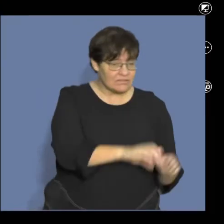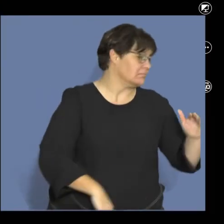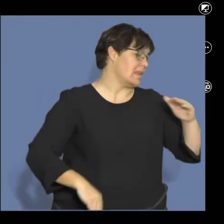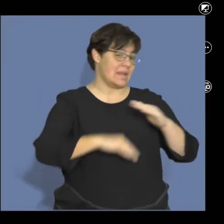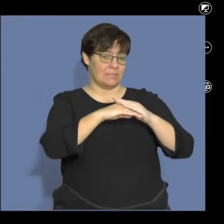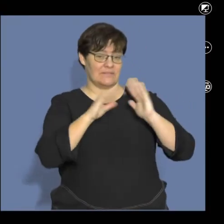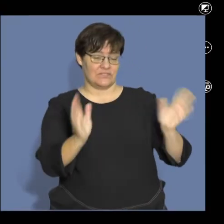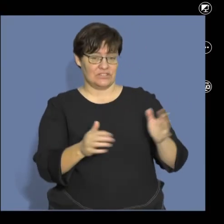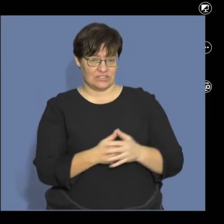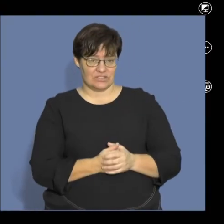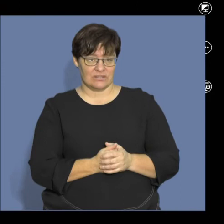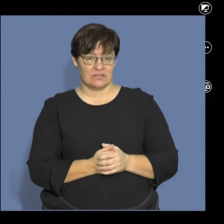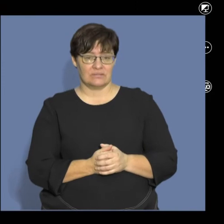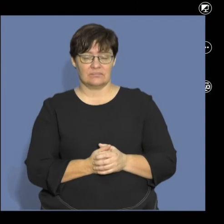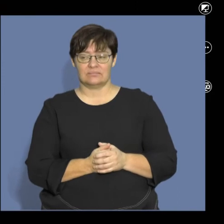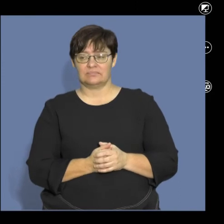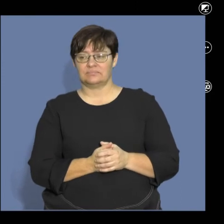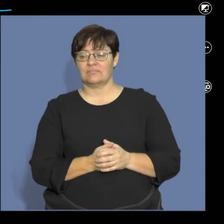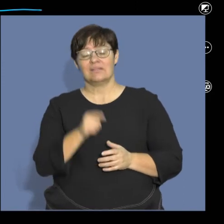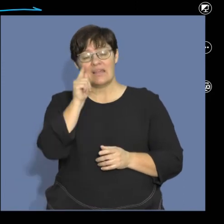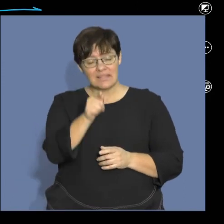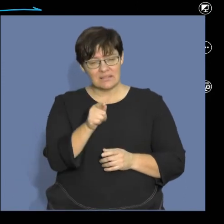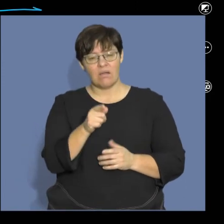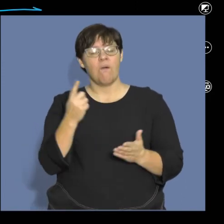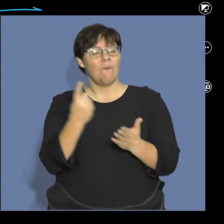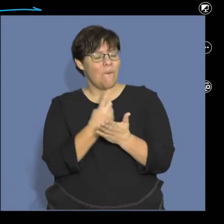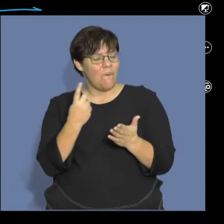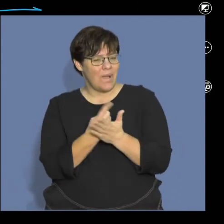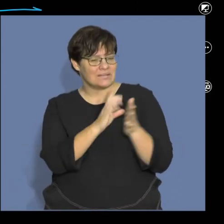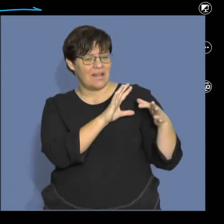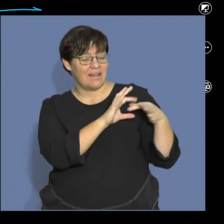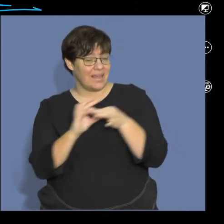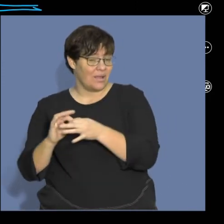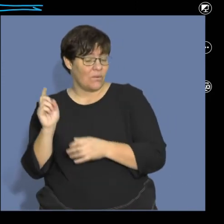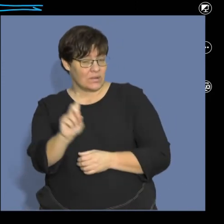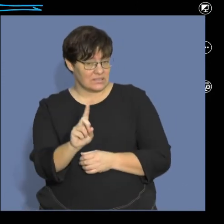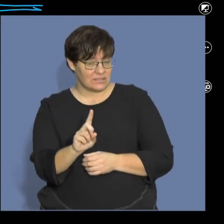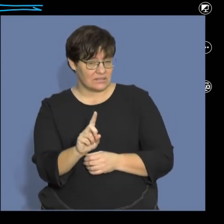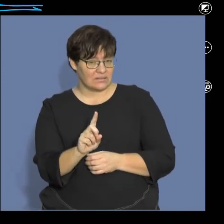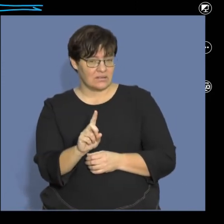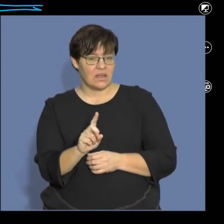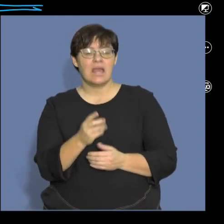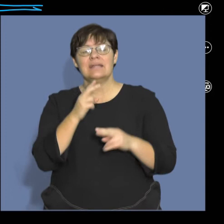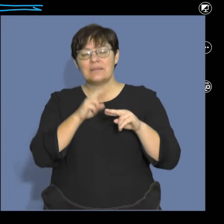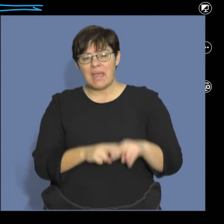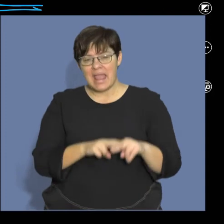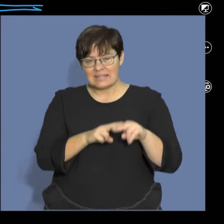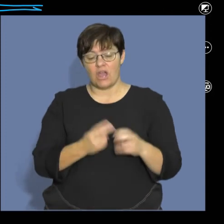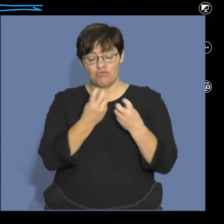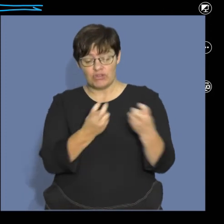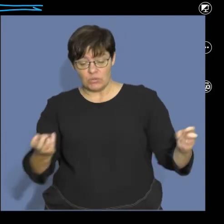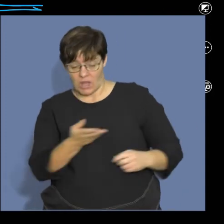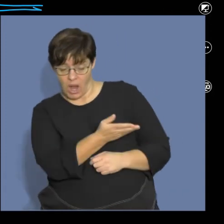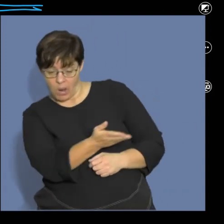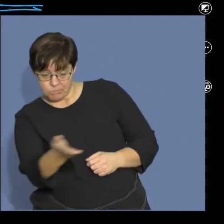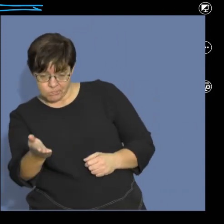it's linked, this concept of carrying capacity is always linked to the